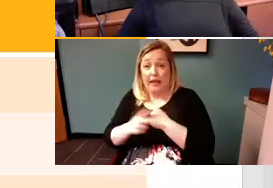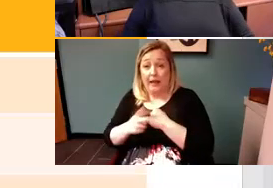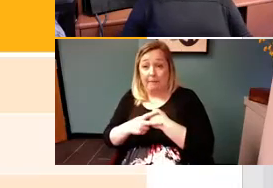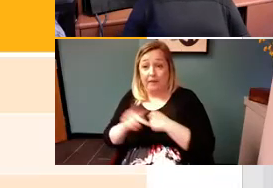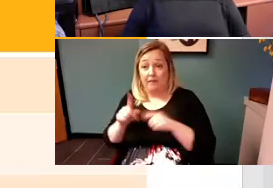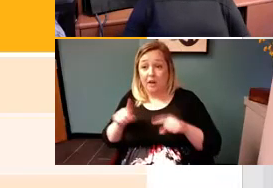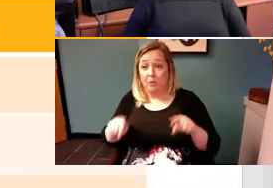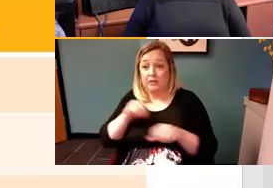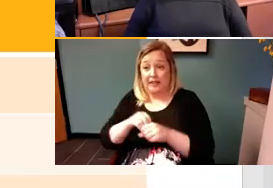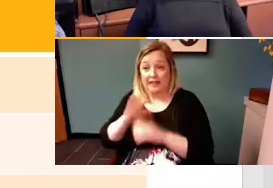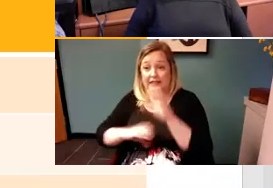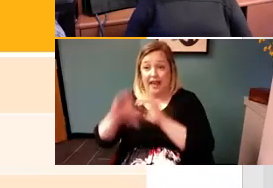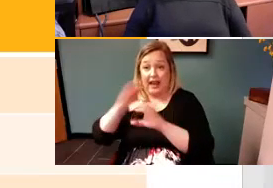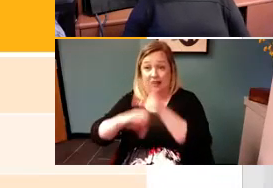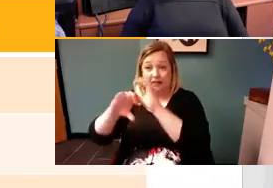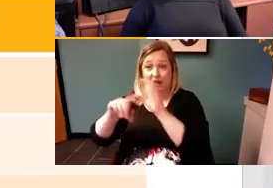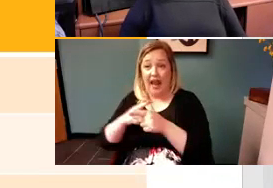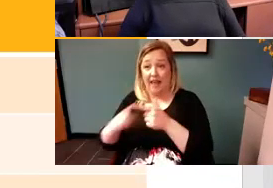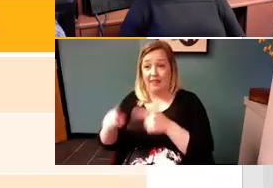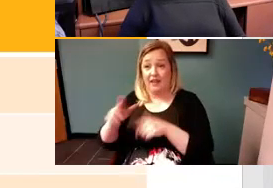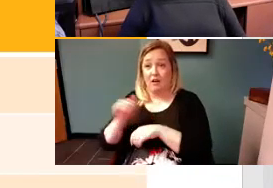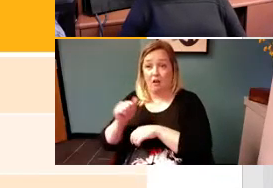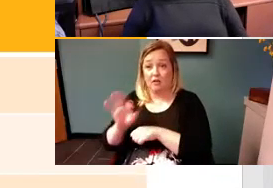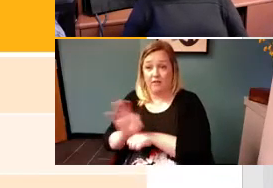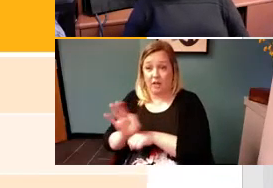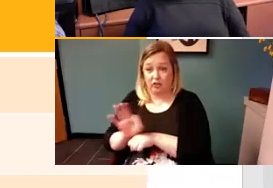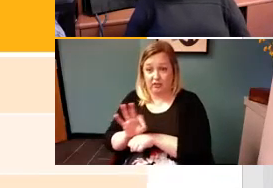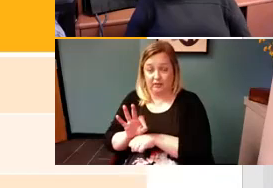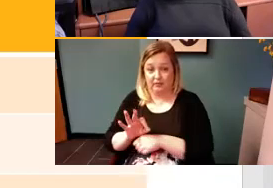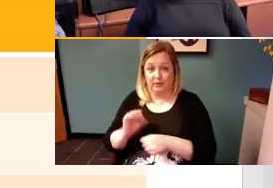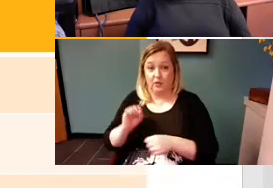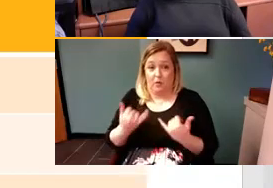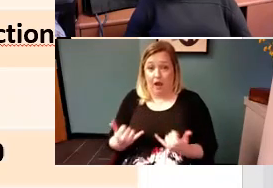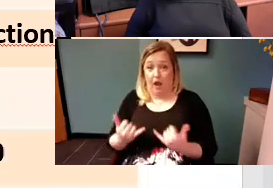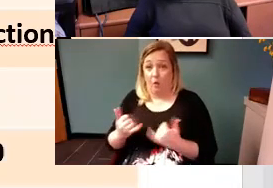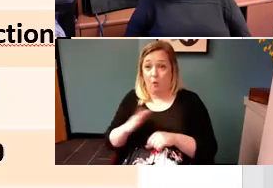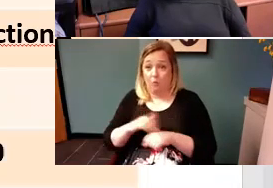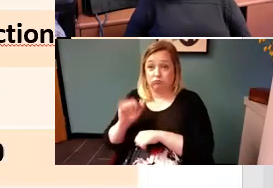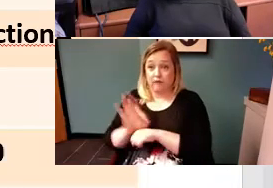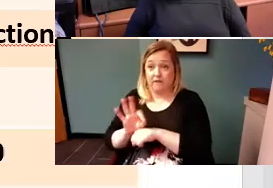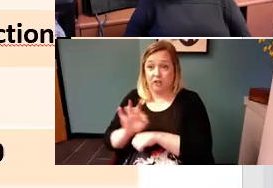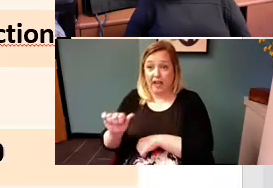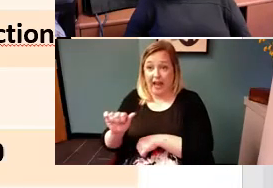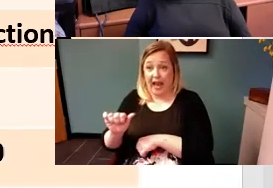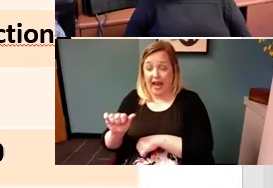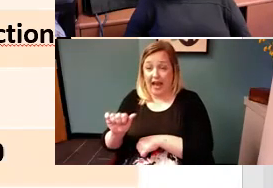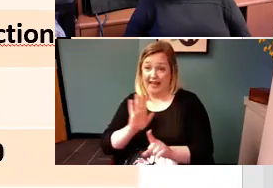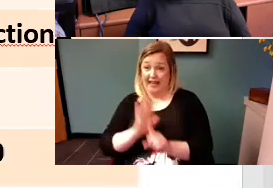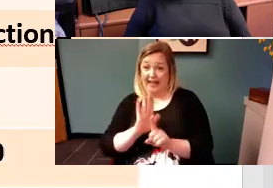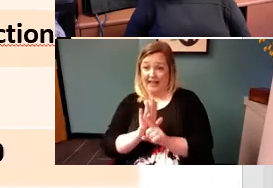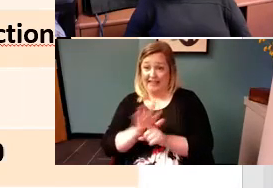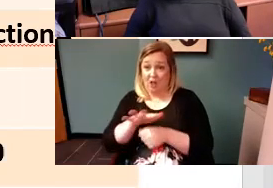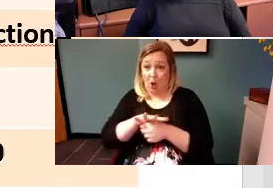then calls the function, right? And when we have this function A, all of these local variables are again going to be stored in